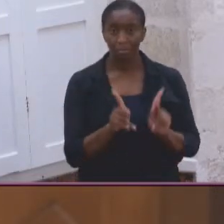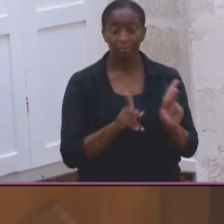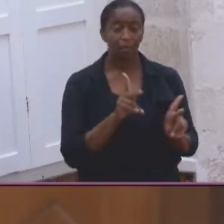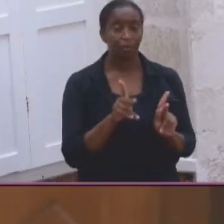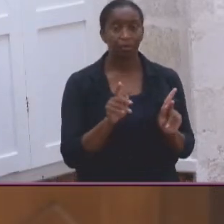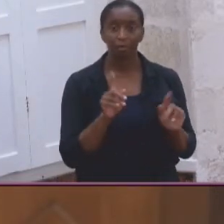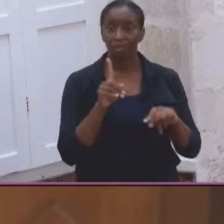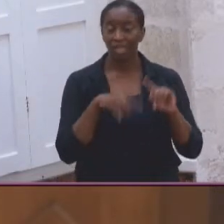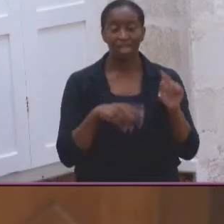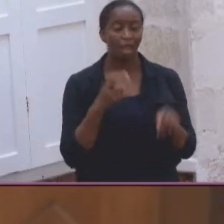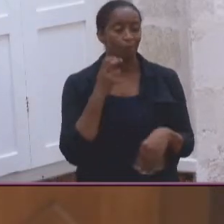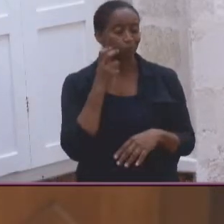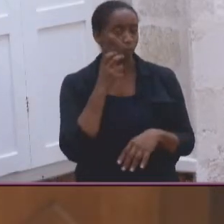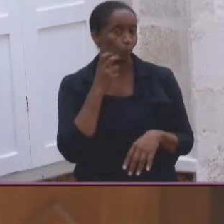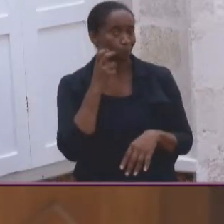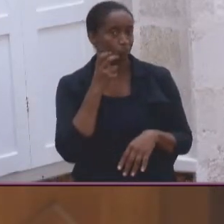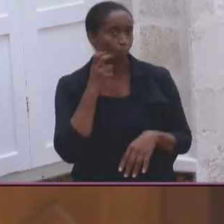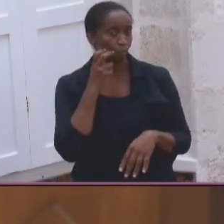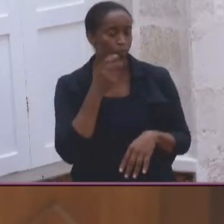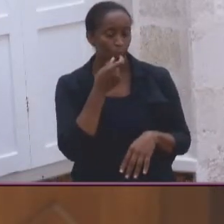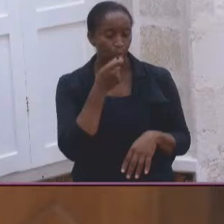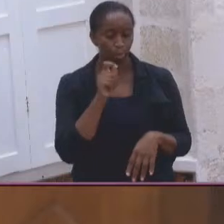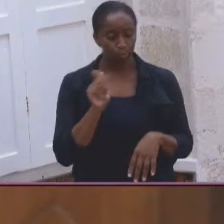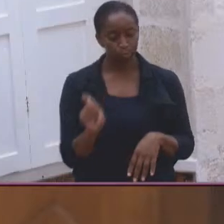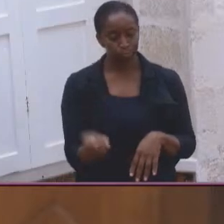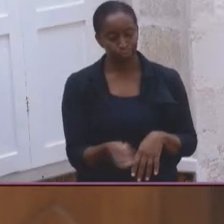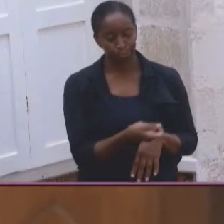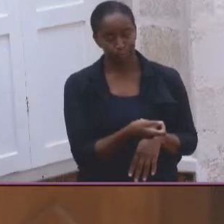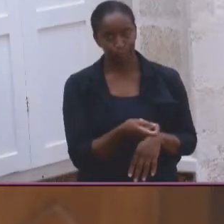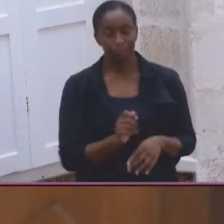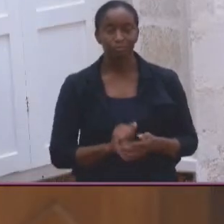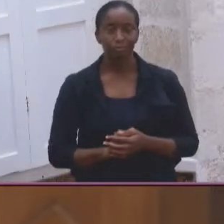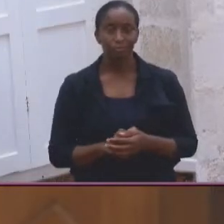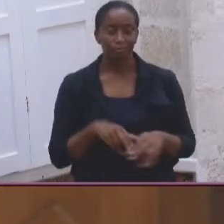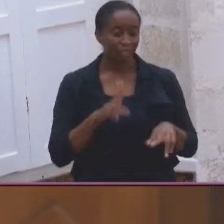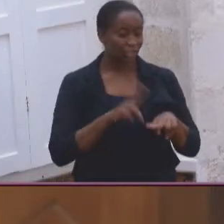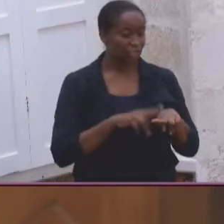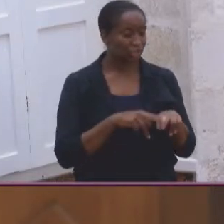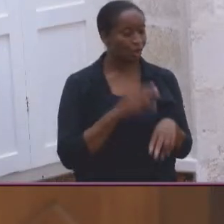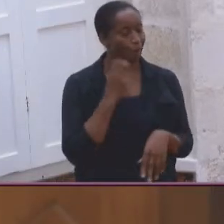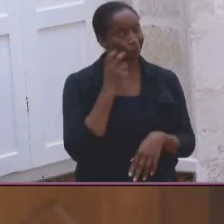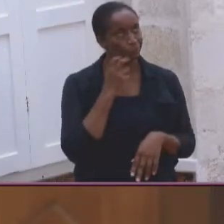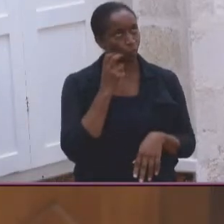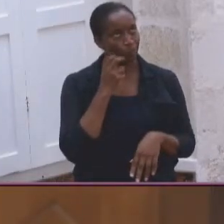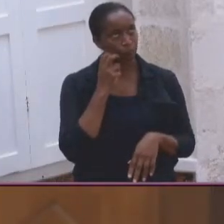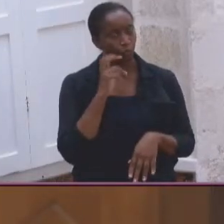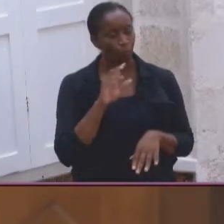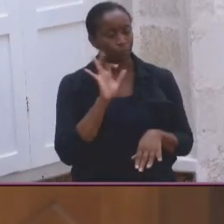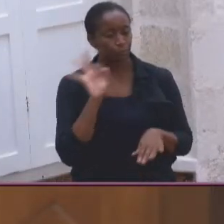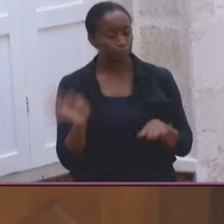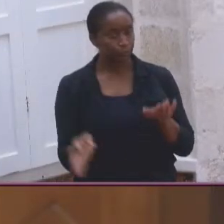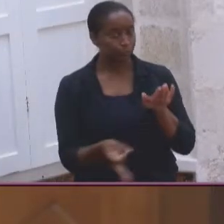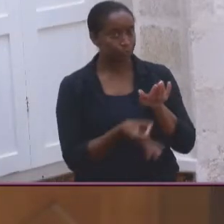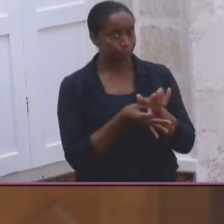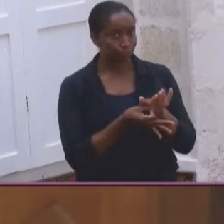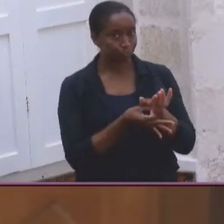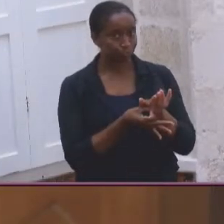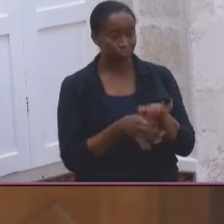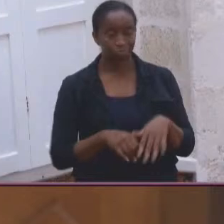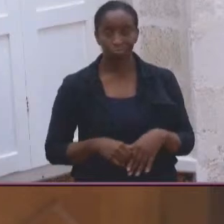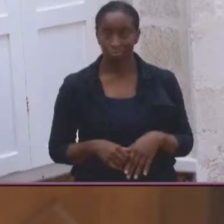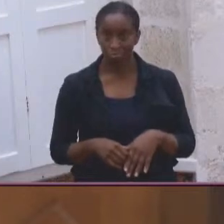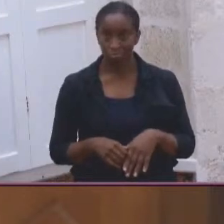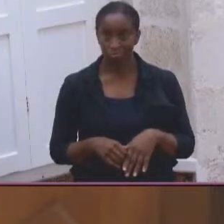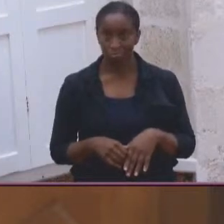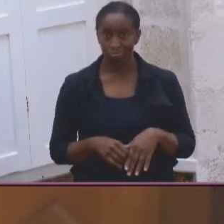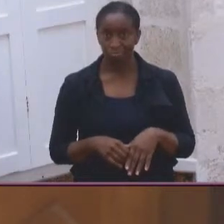chewing gum and sticking them on to places, to seats. Are we prepared to do those things? And these are the